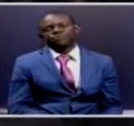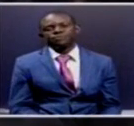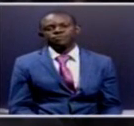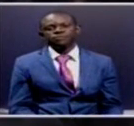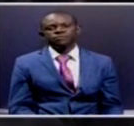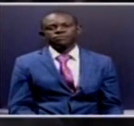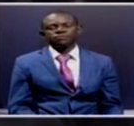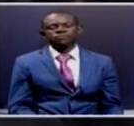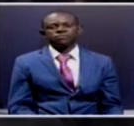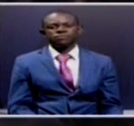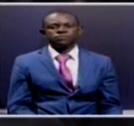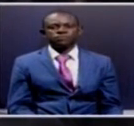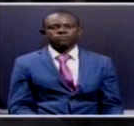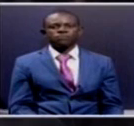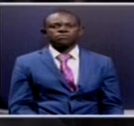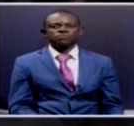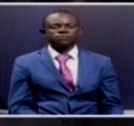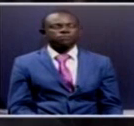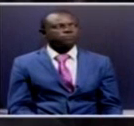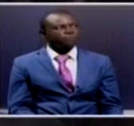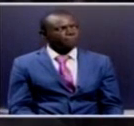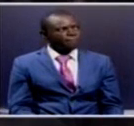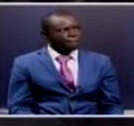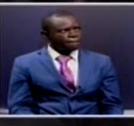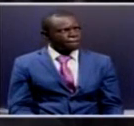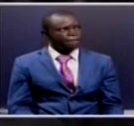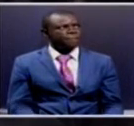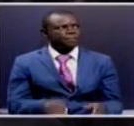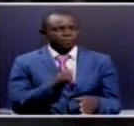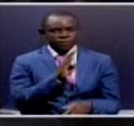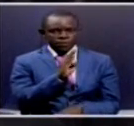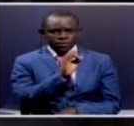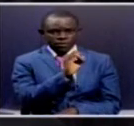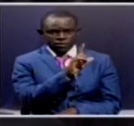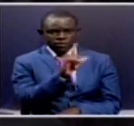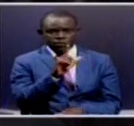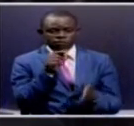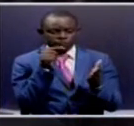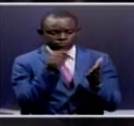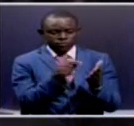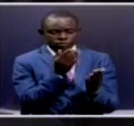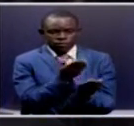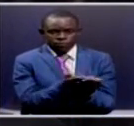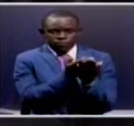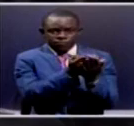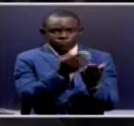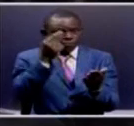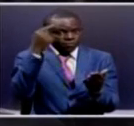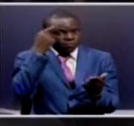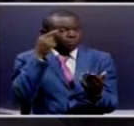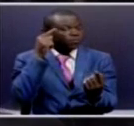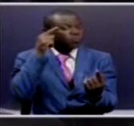think the bill attempts to achieve two fundamentals. The first one is that the